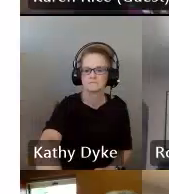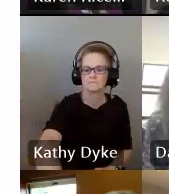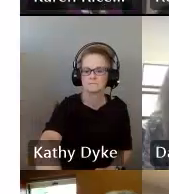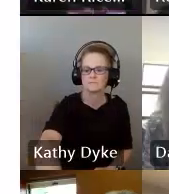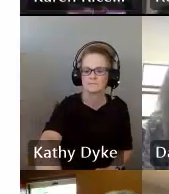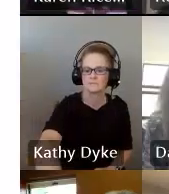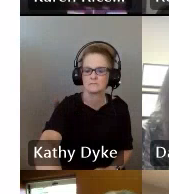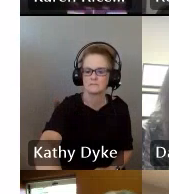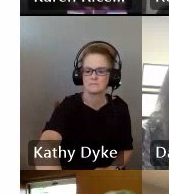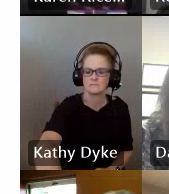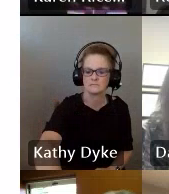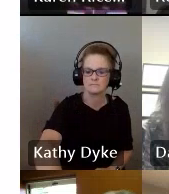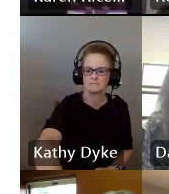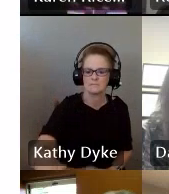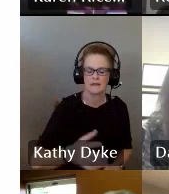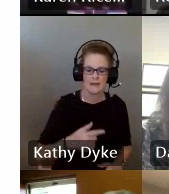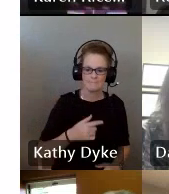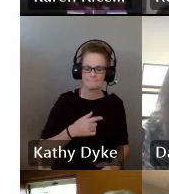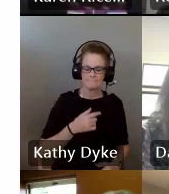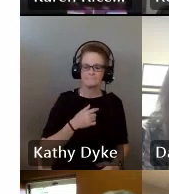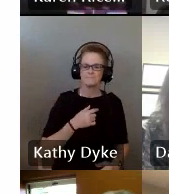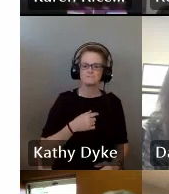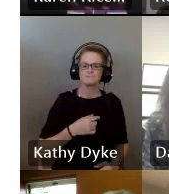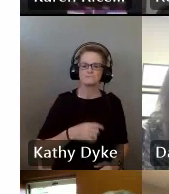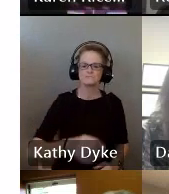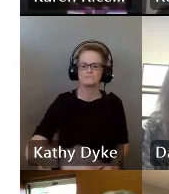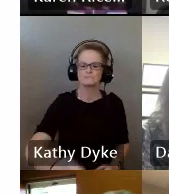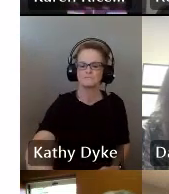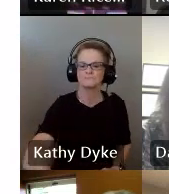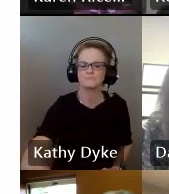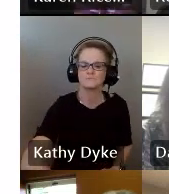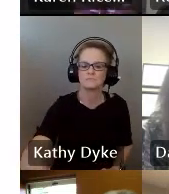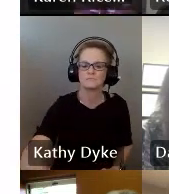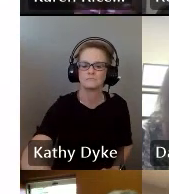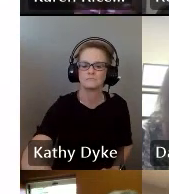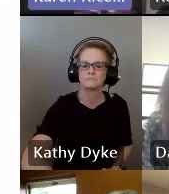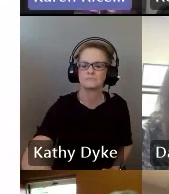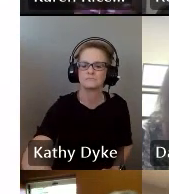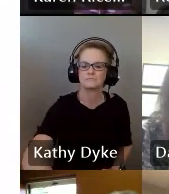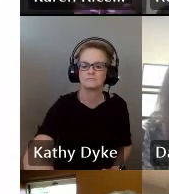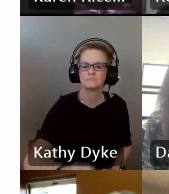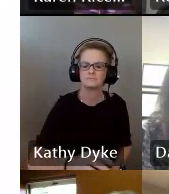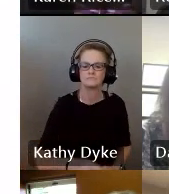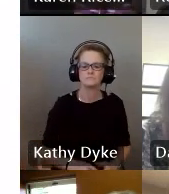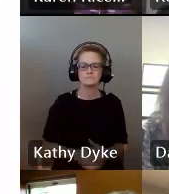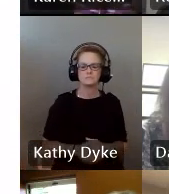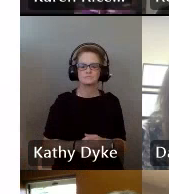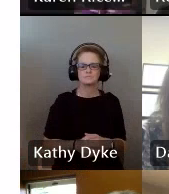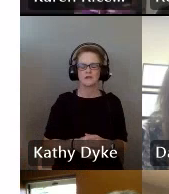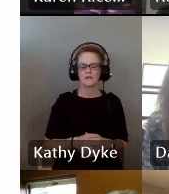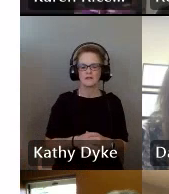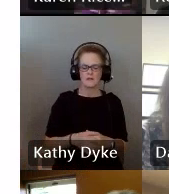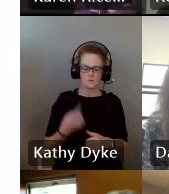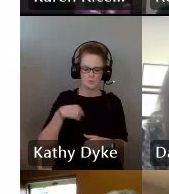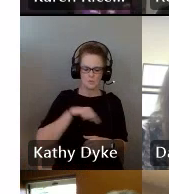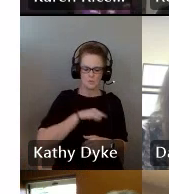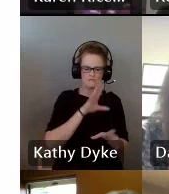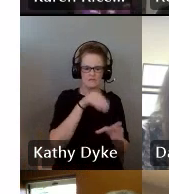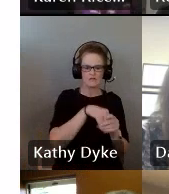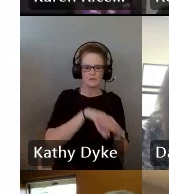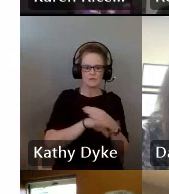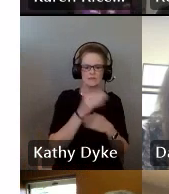out. My email will be in here for the specific language, and I believe we've included it in a prior